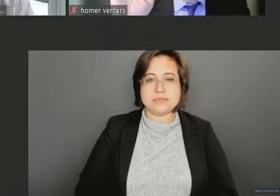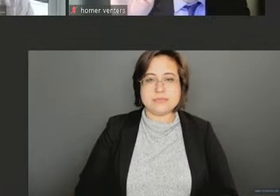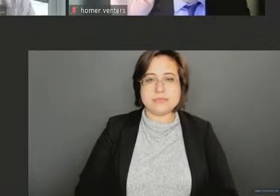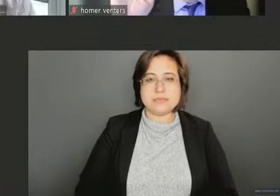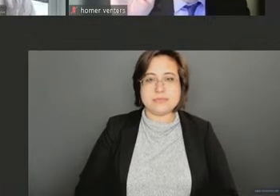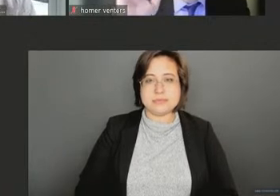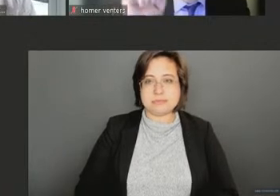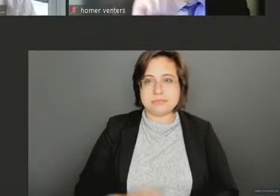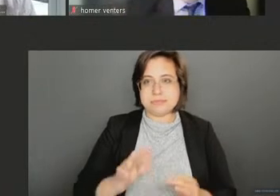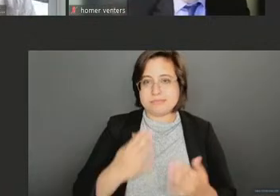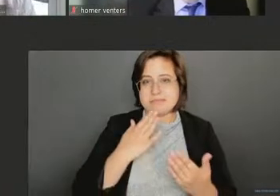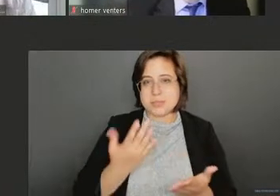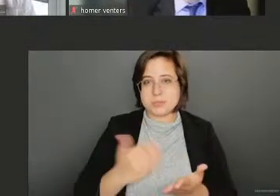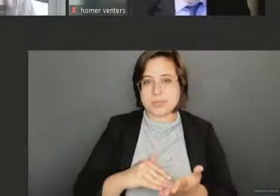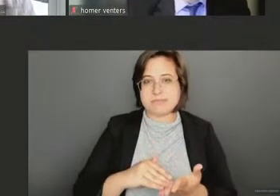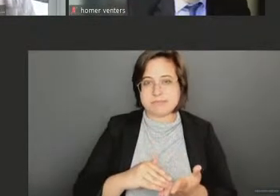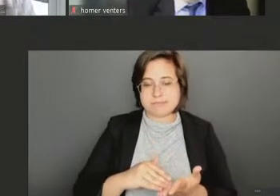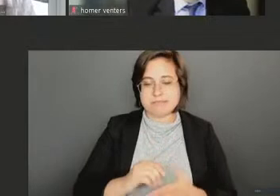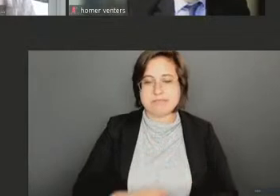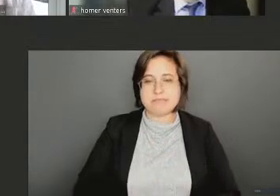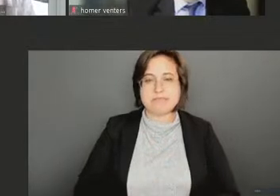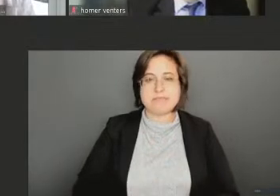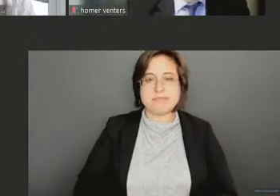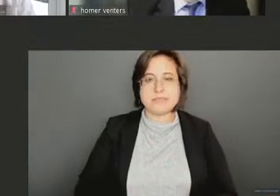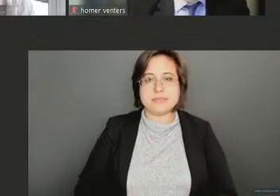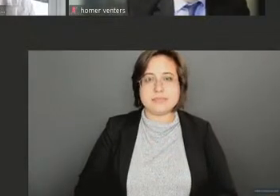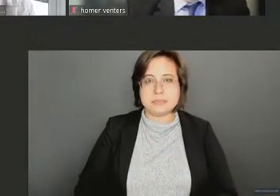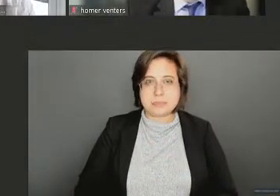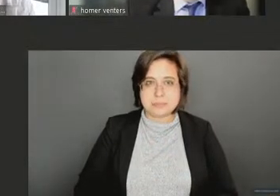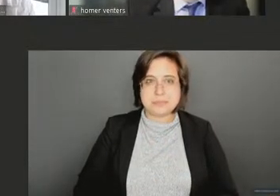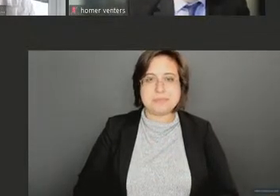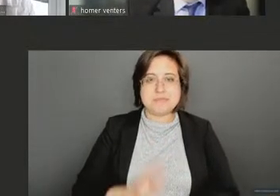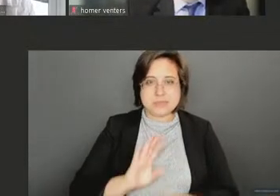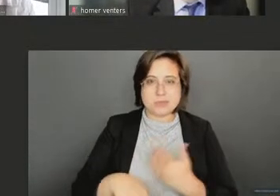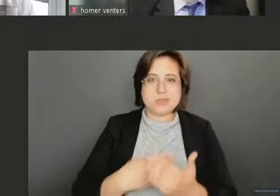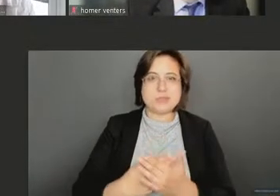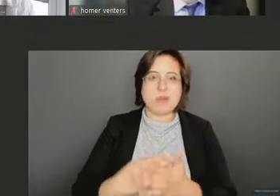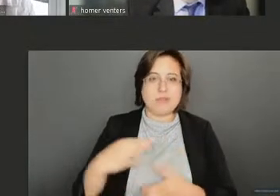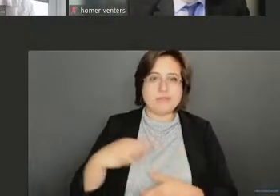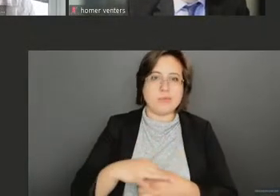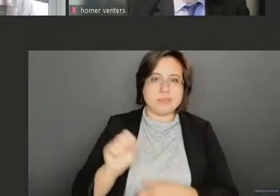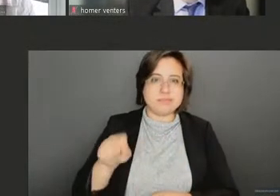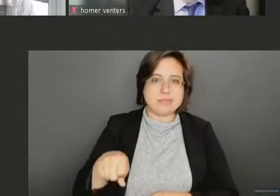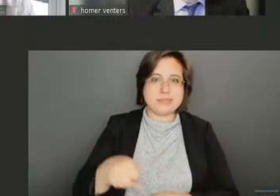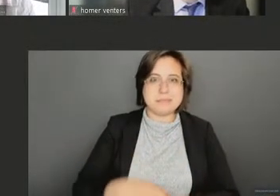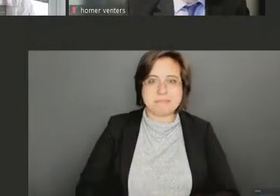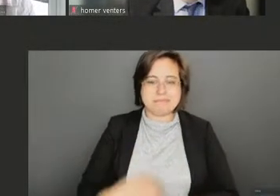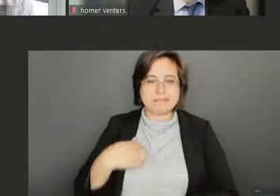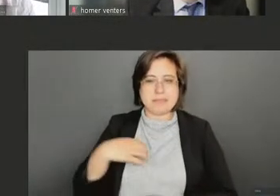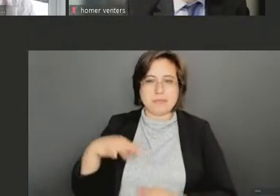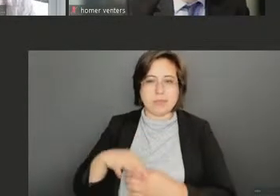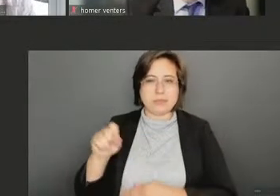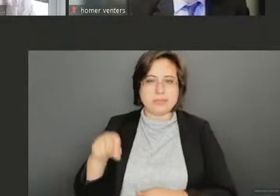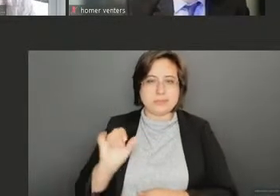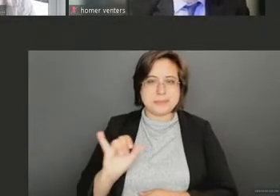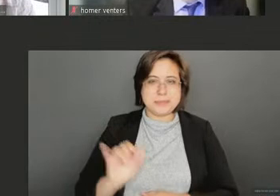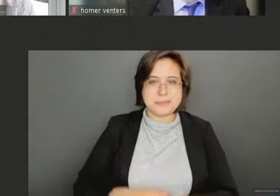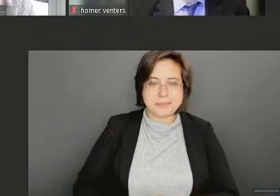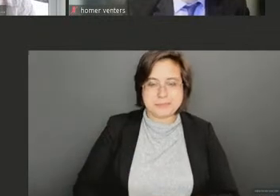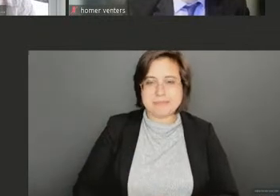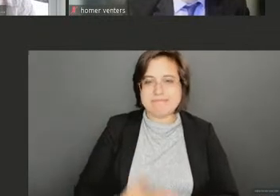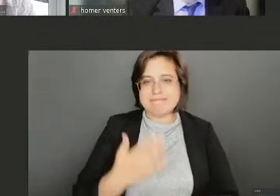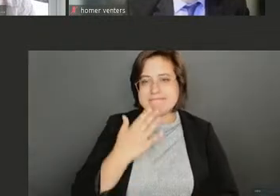Thank you once again. Since all members have voted yay, I vote yes. Thank you,